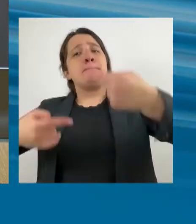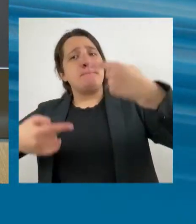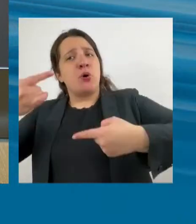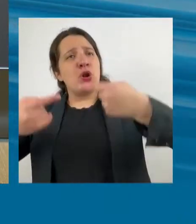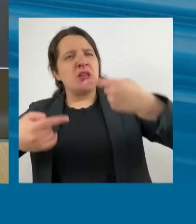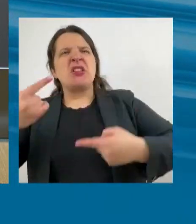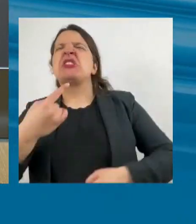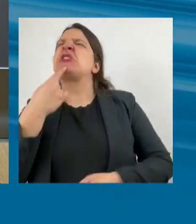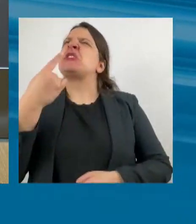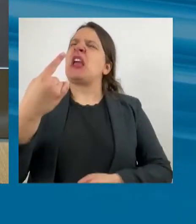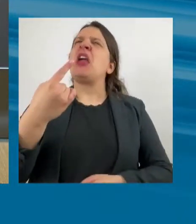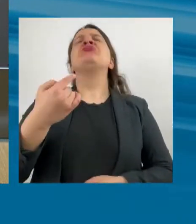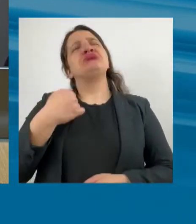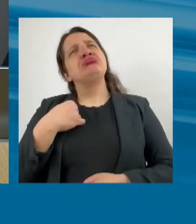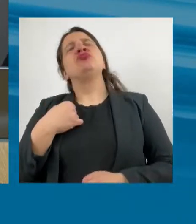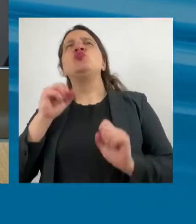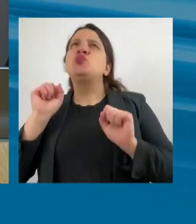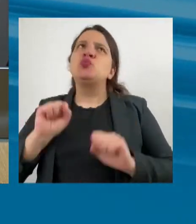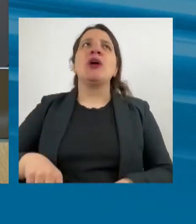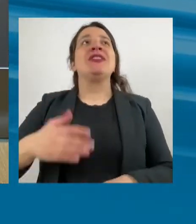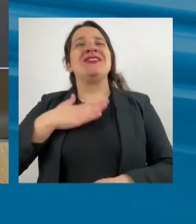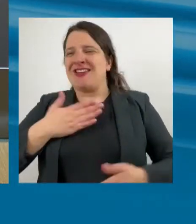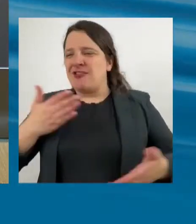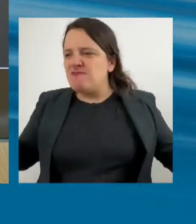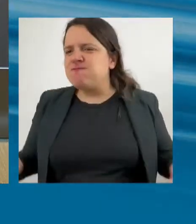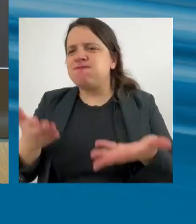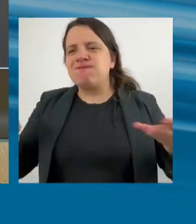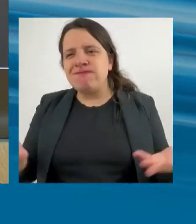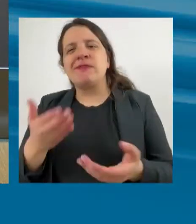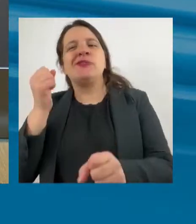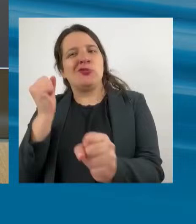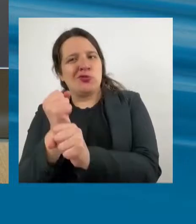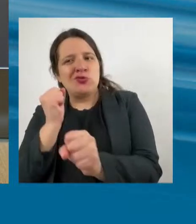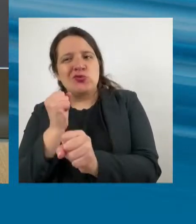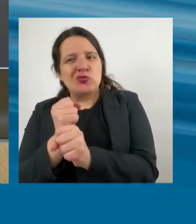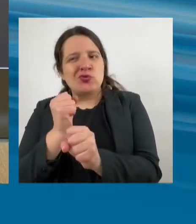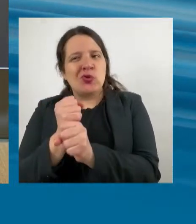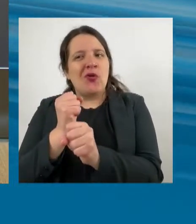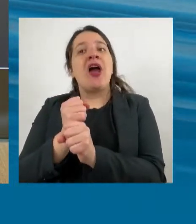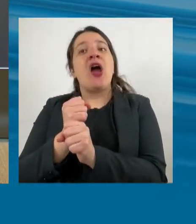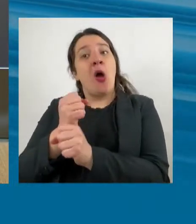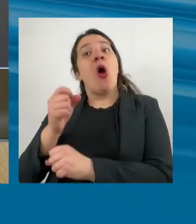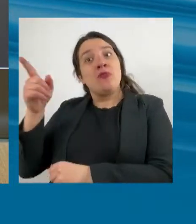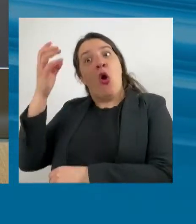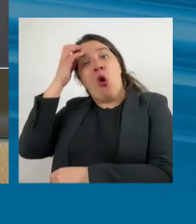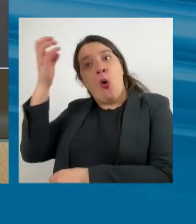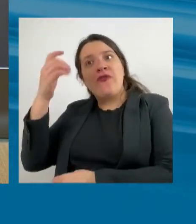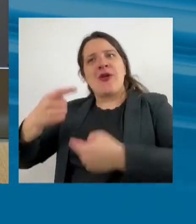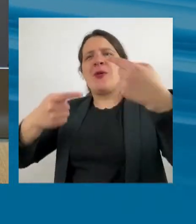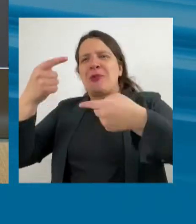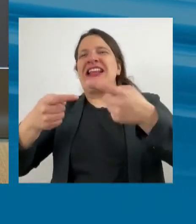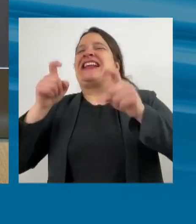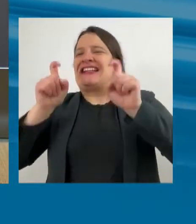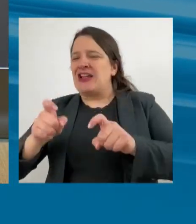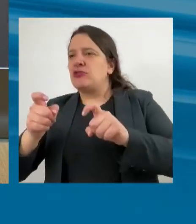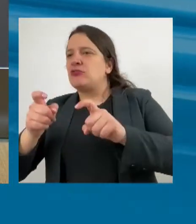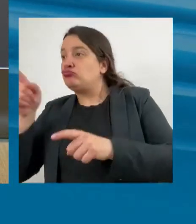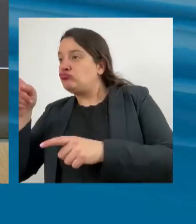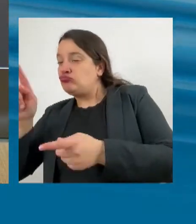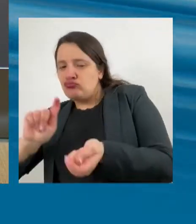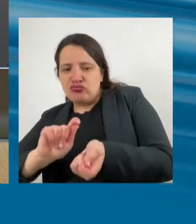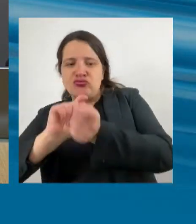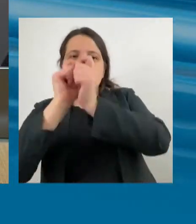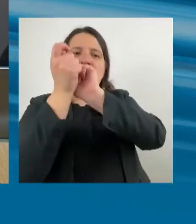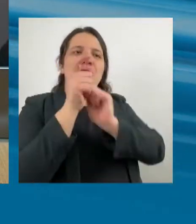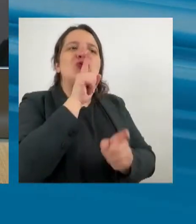work, politicians recognize that they have to drive the work and stay alive at the same time. So we have to pace the work so that people